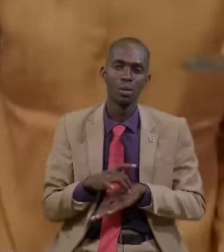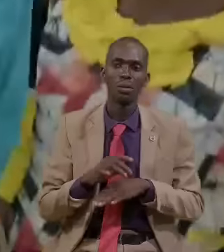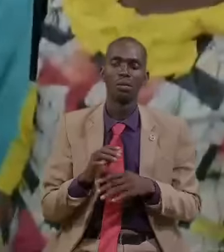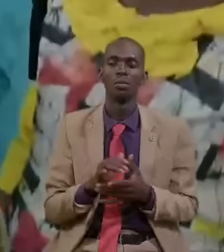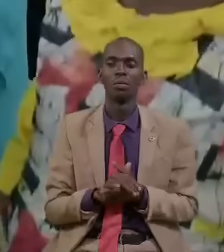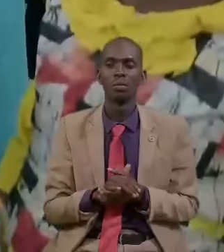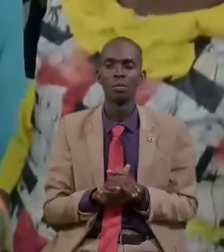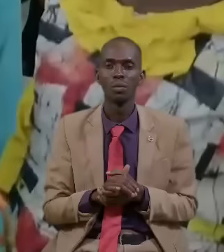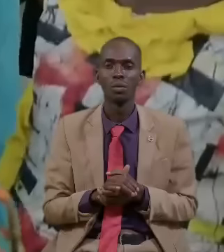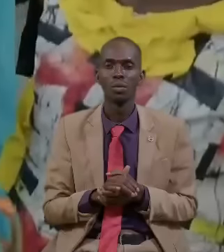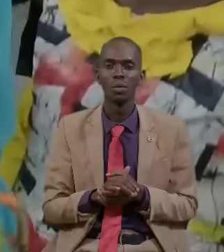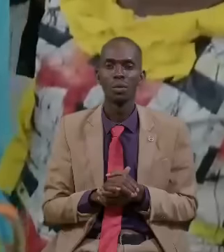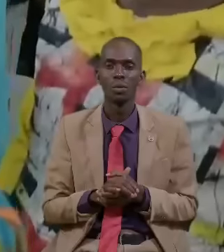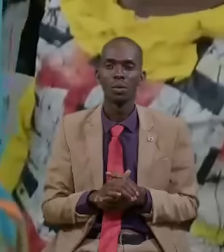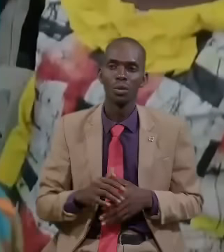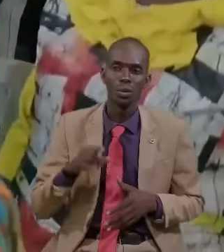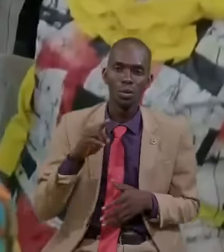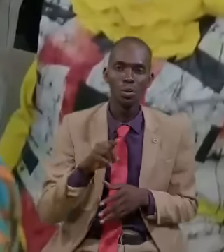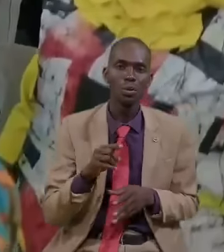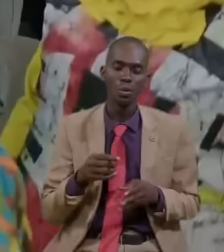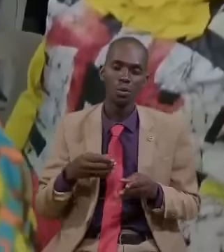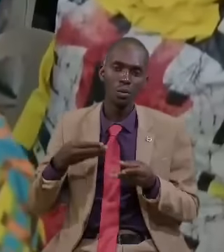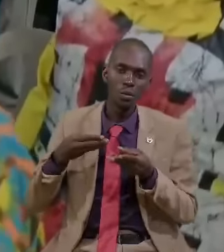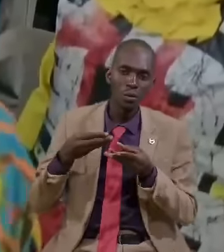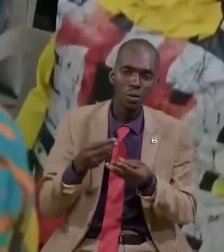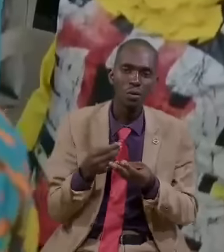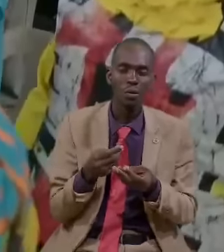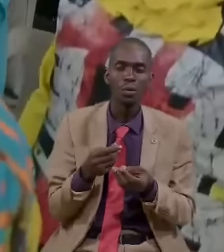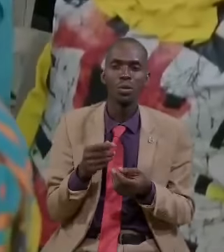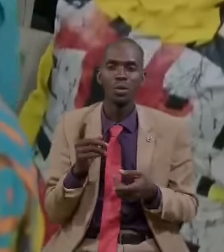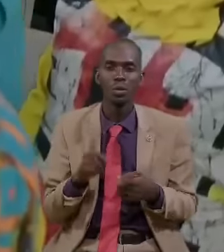Your feet to live on earth